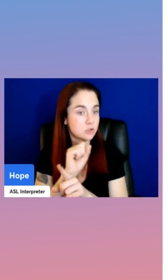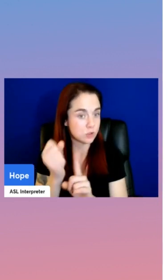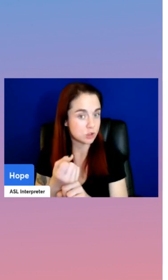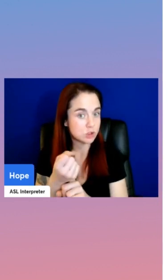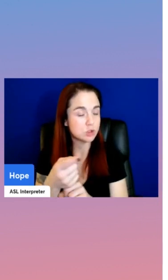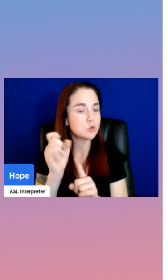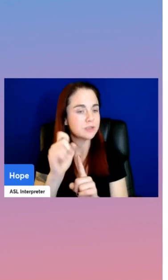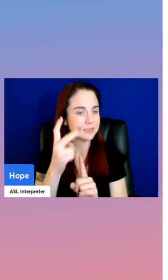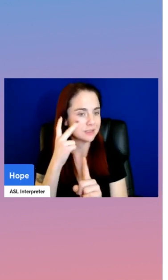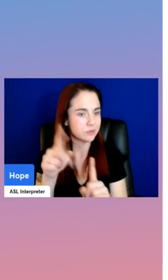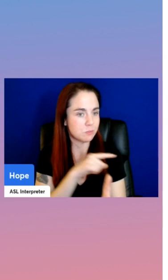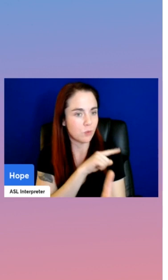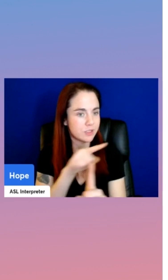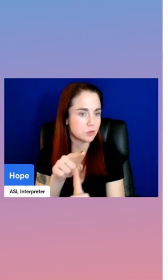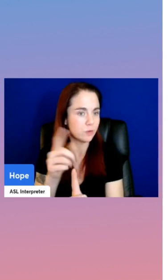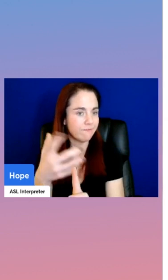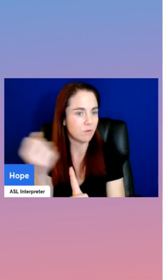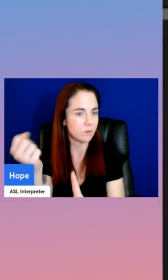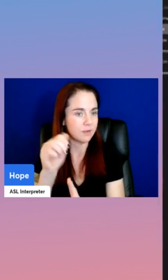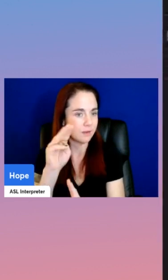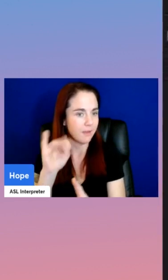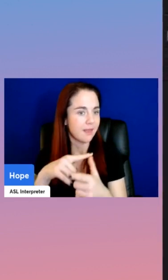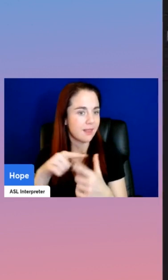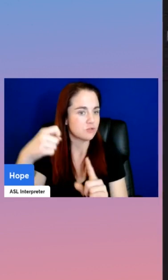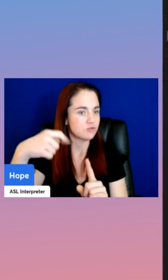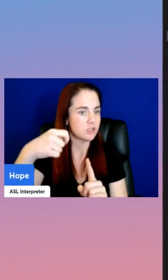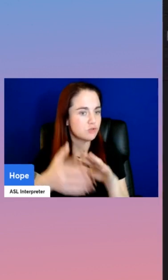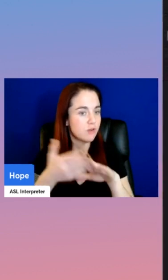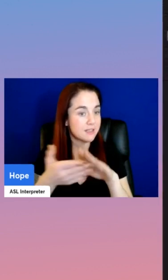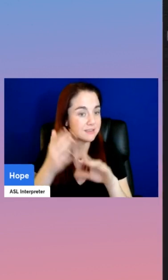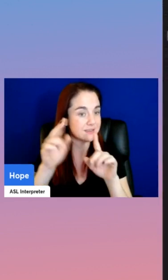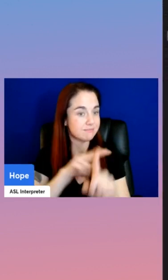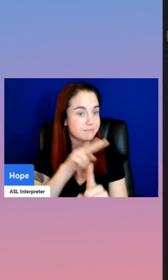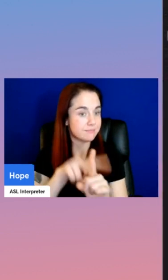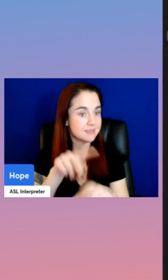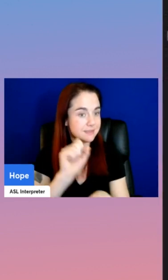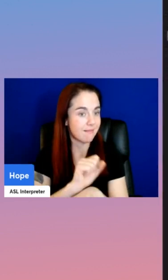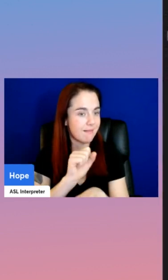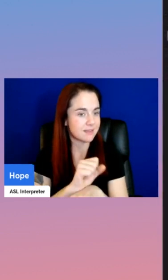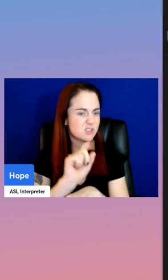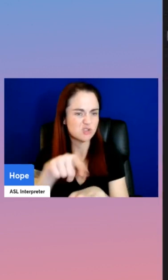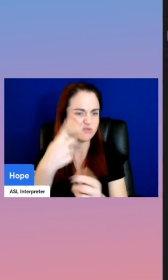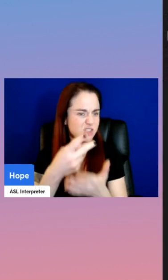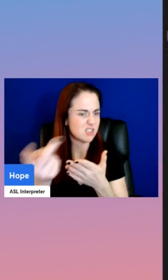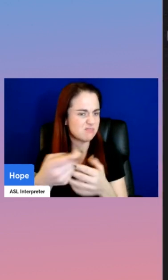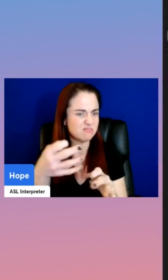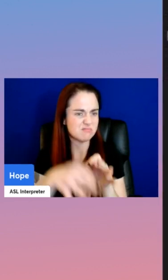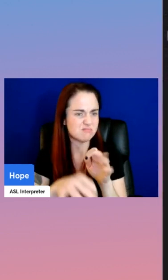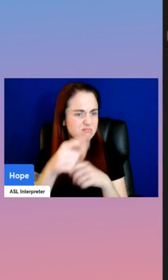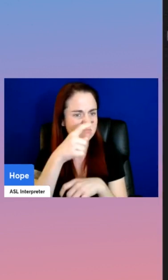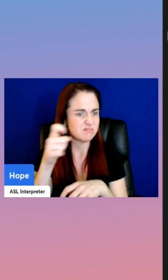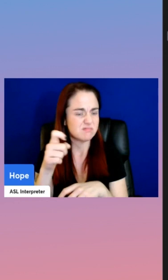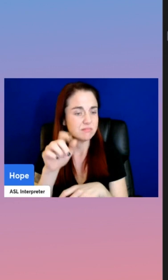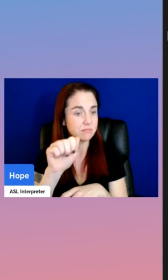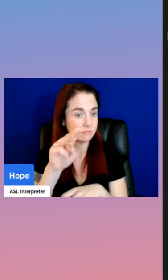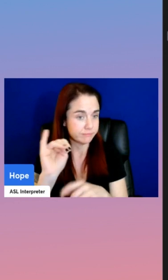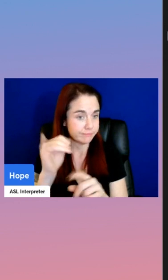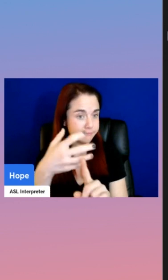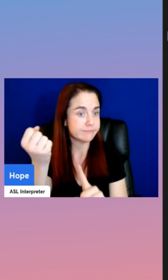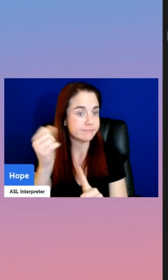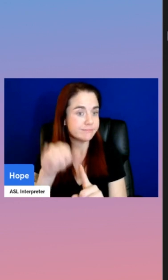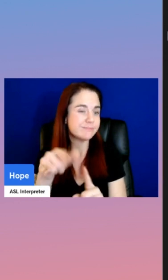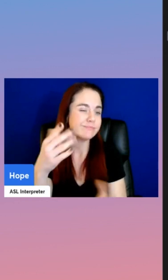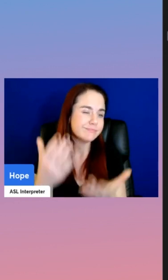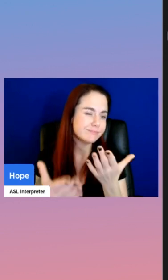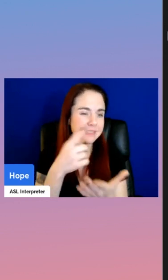pointing to a revoked AMI, and then when we triggered the run task, it simply failed because the AMI is revoked, and which is highly likely to be because